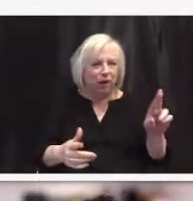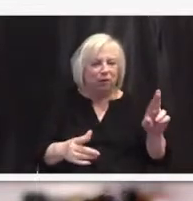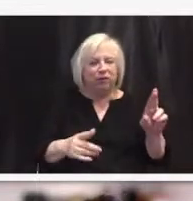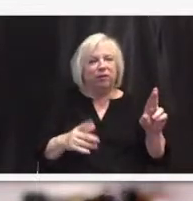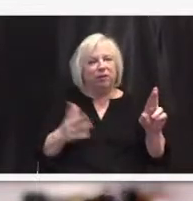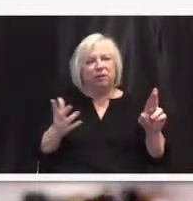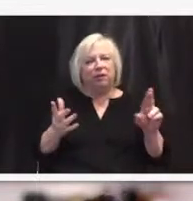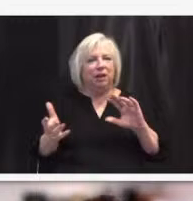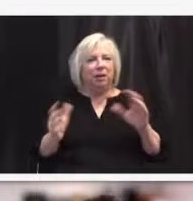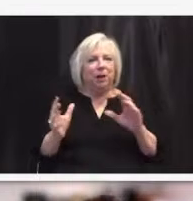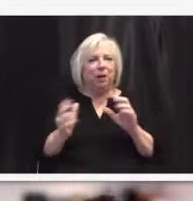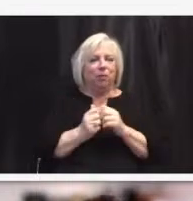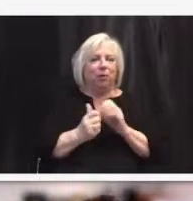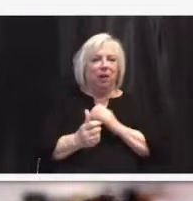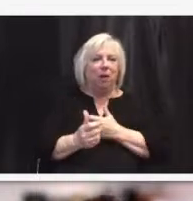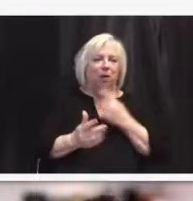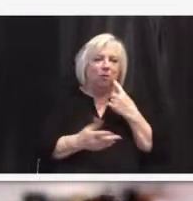regular,